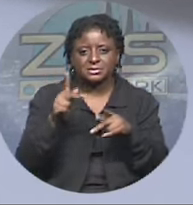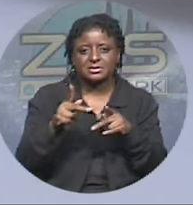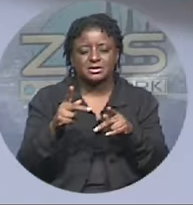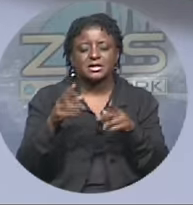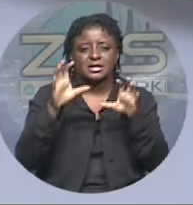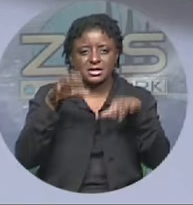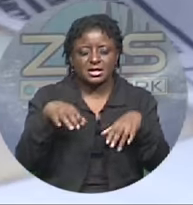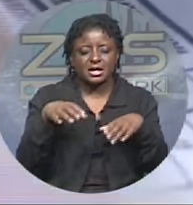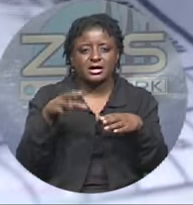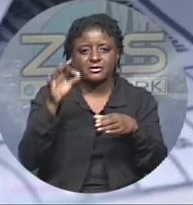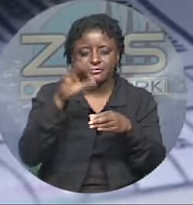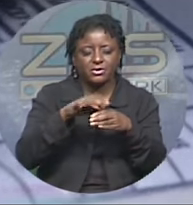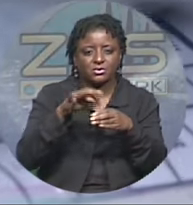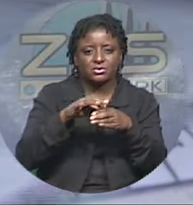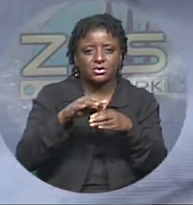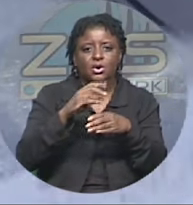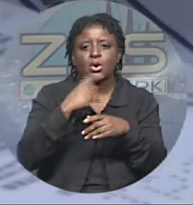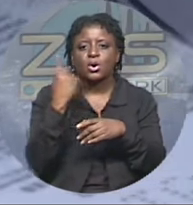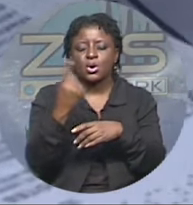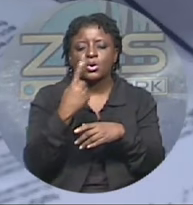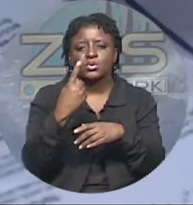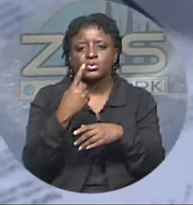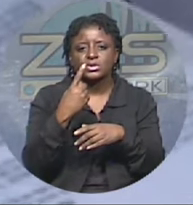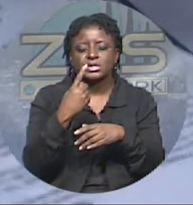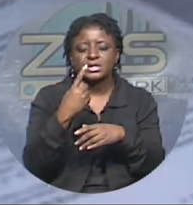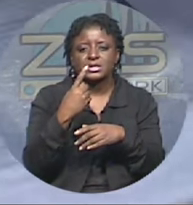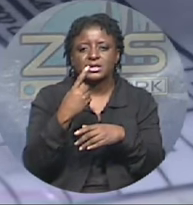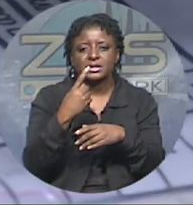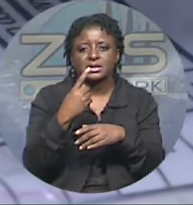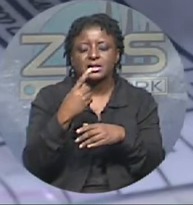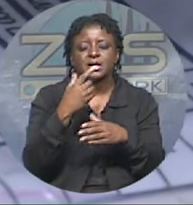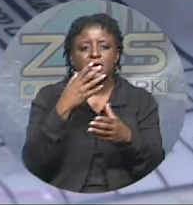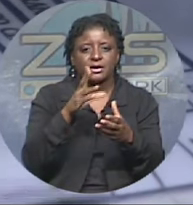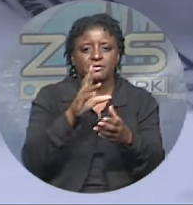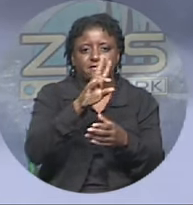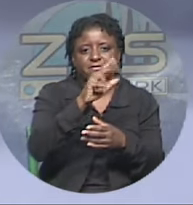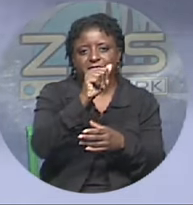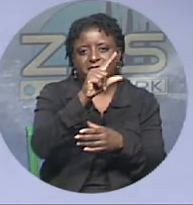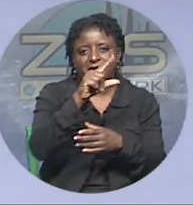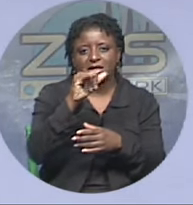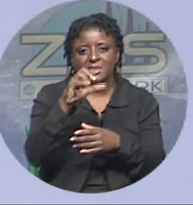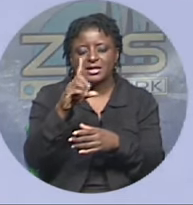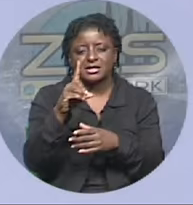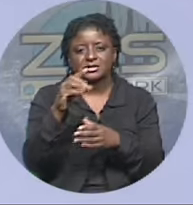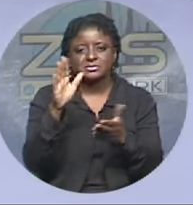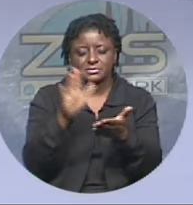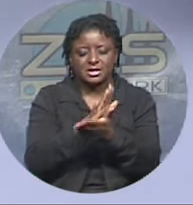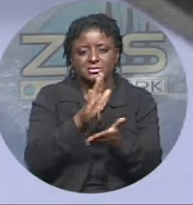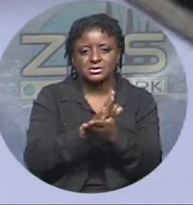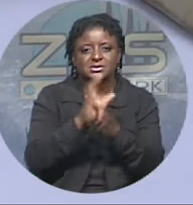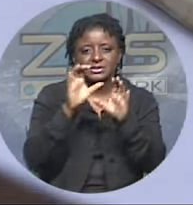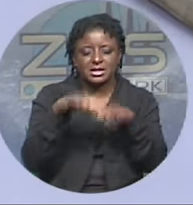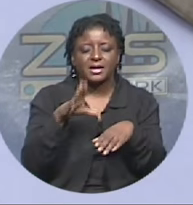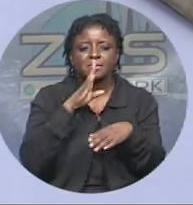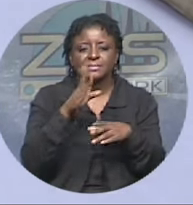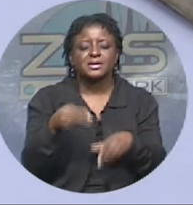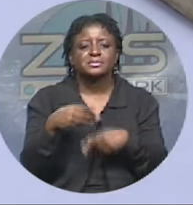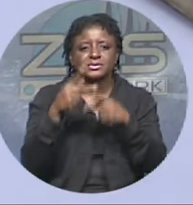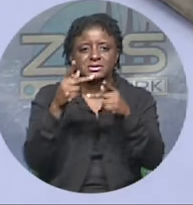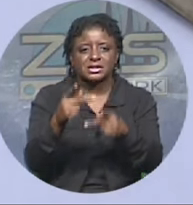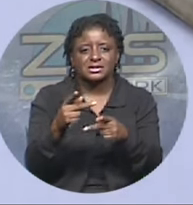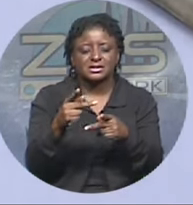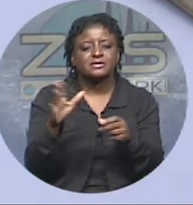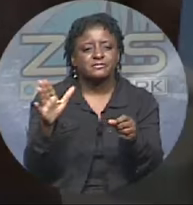valid Bahamian documents will be accepted, inclusive of a Bahamian passport, a birth certificate, and a photo